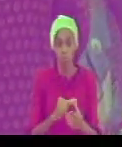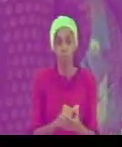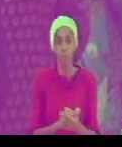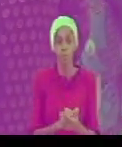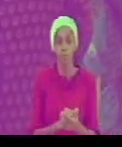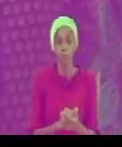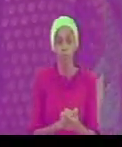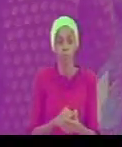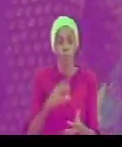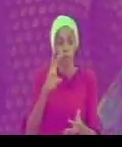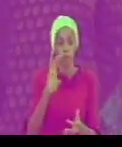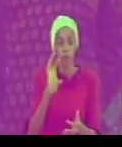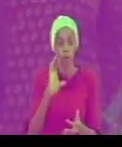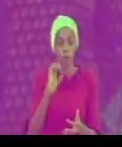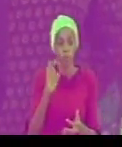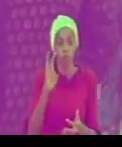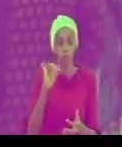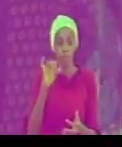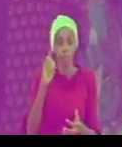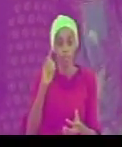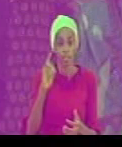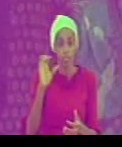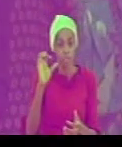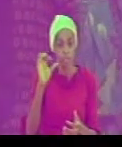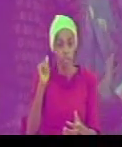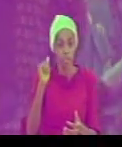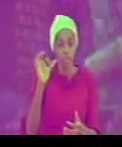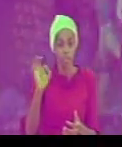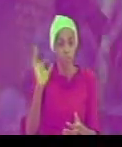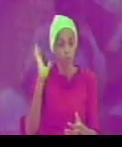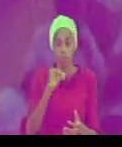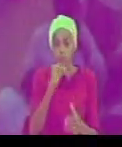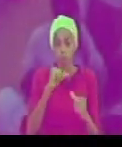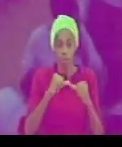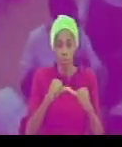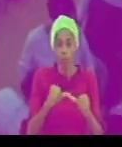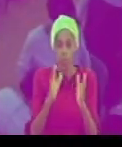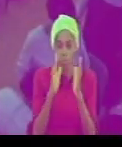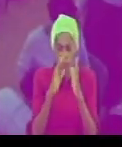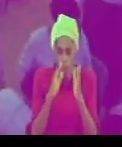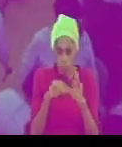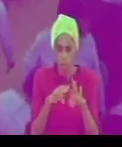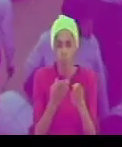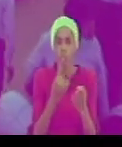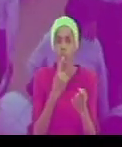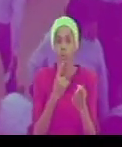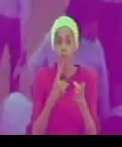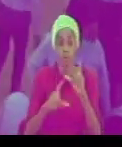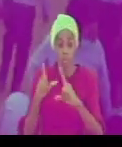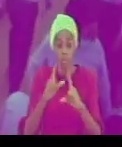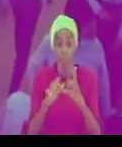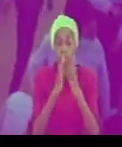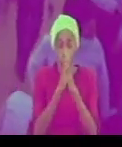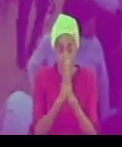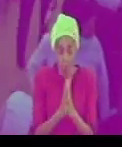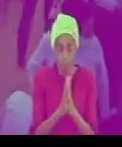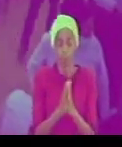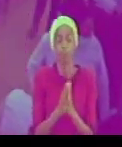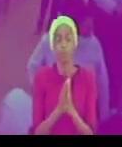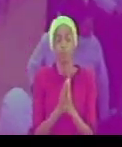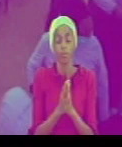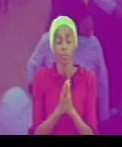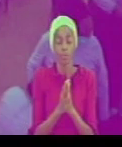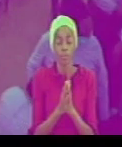pray. Open your mouth and begin to pray. Thank God for that brother that is praying. Thank God for that sister that is getting it